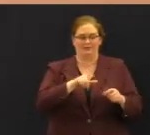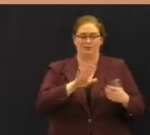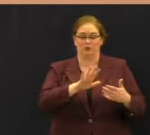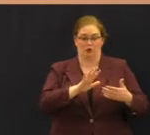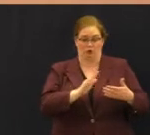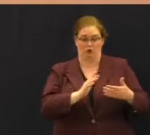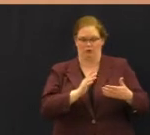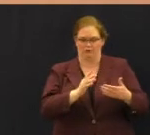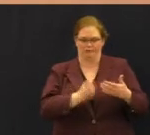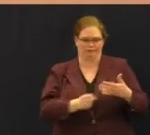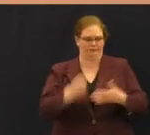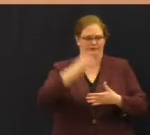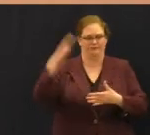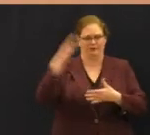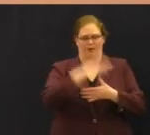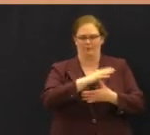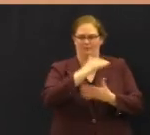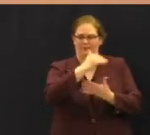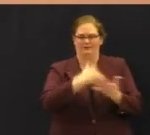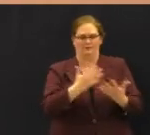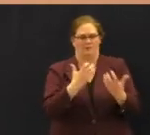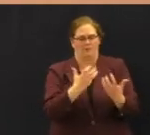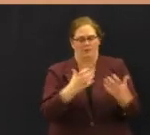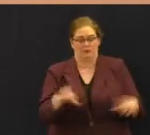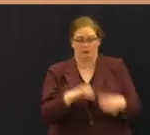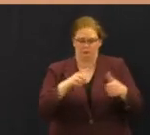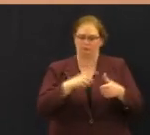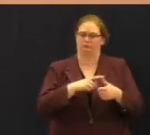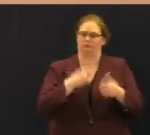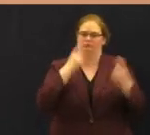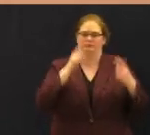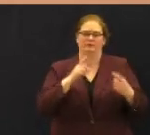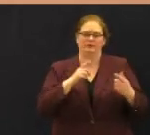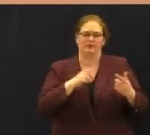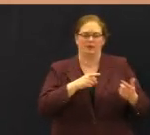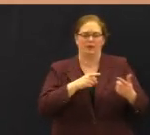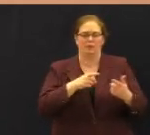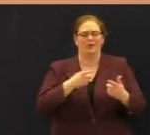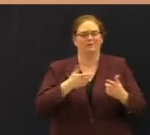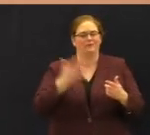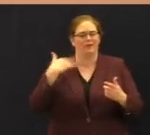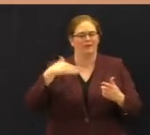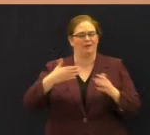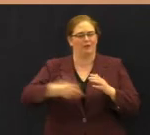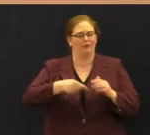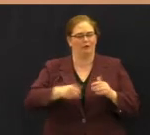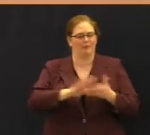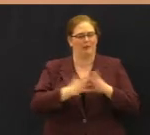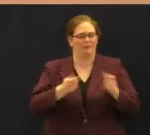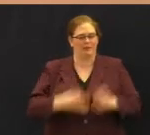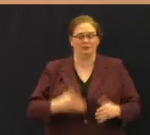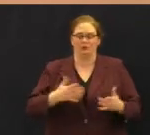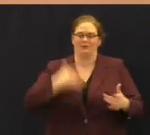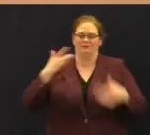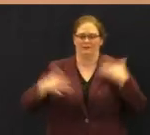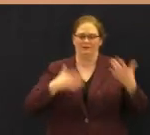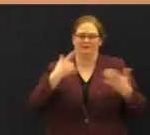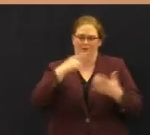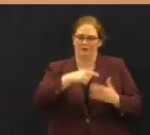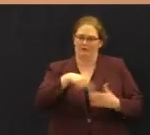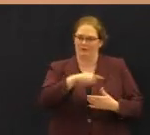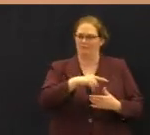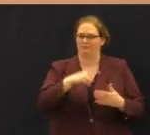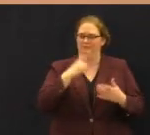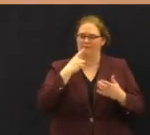#1 top list of things to do when she became manager, so we're very excited for them that they're able to get